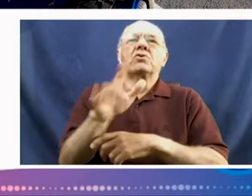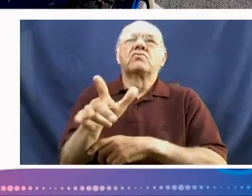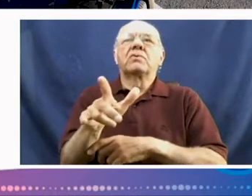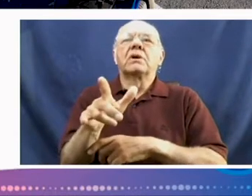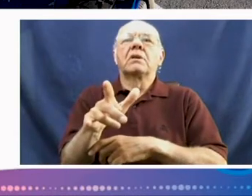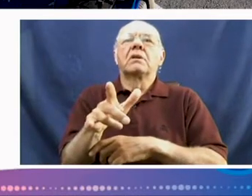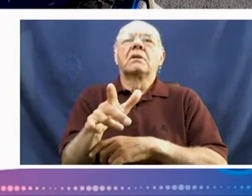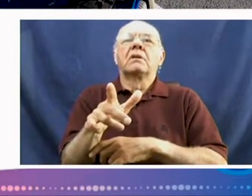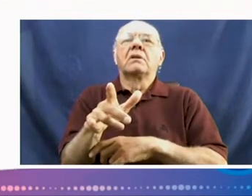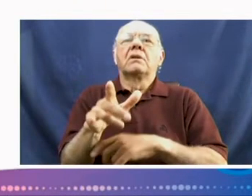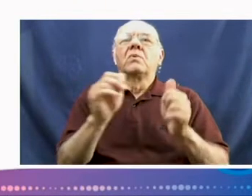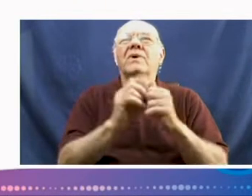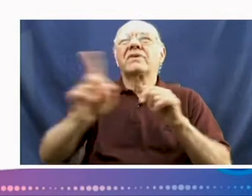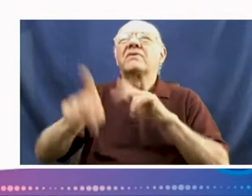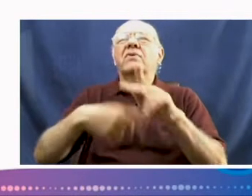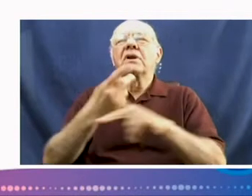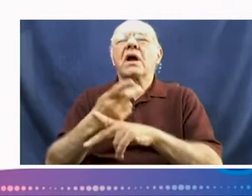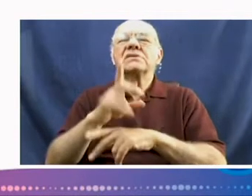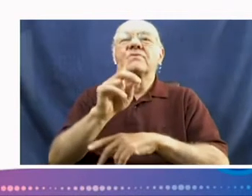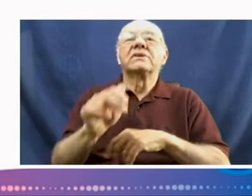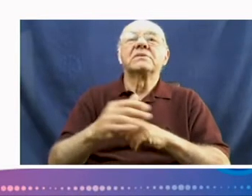of disabilities.